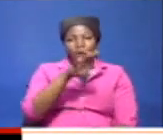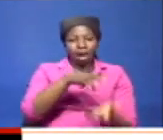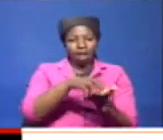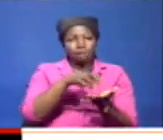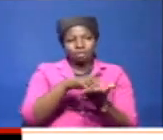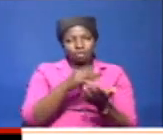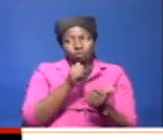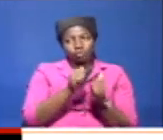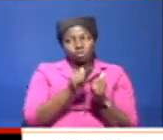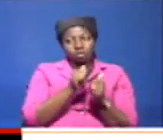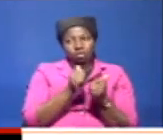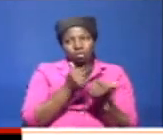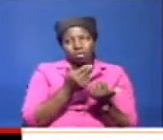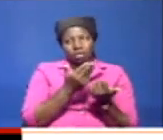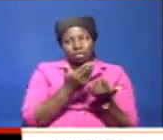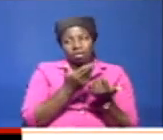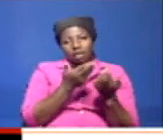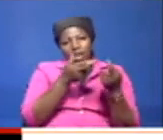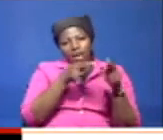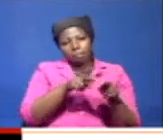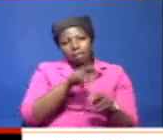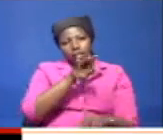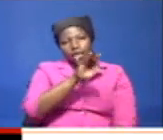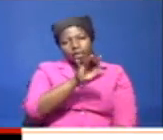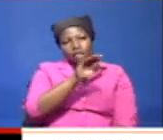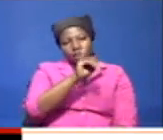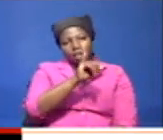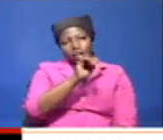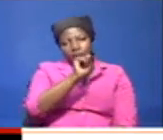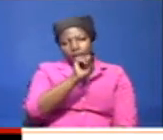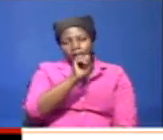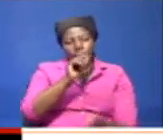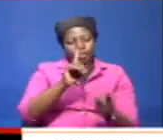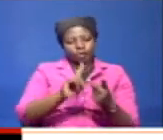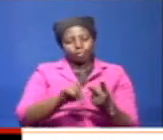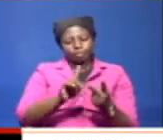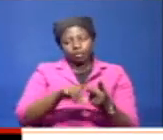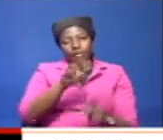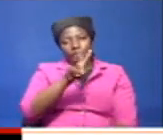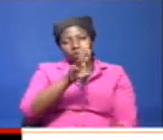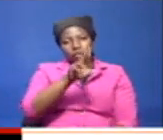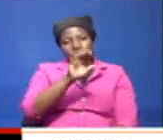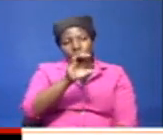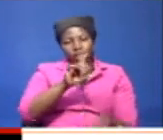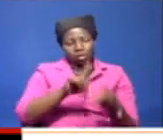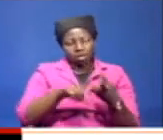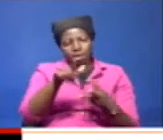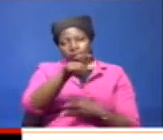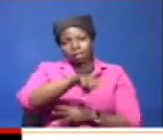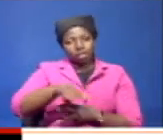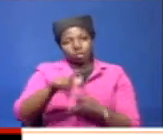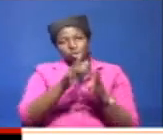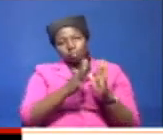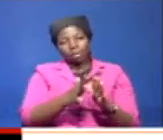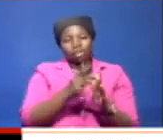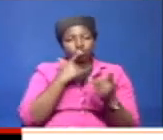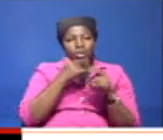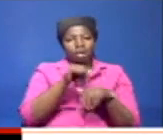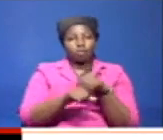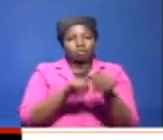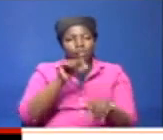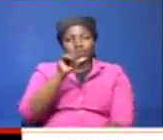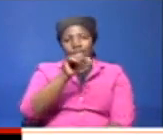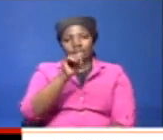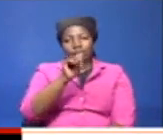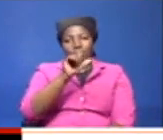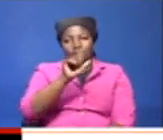the FIA and the WRC people, plus also the local organizers, have spoken about: Gus Greensmith rolling. And this